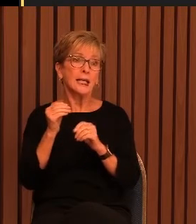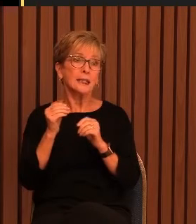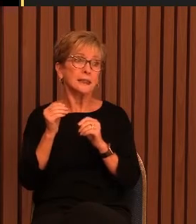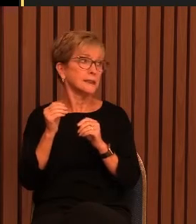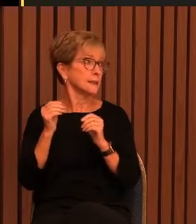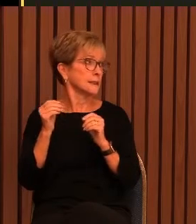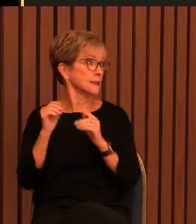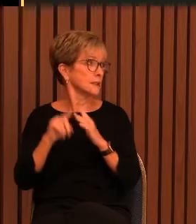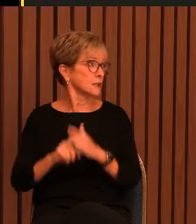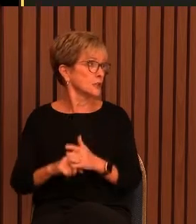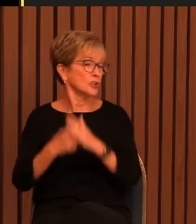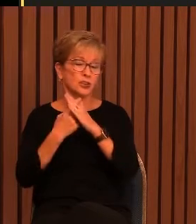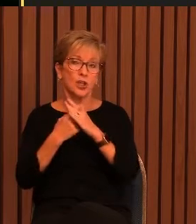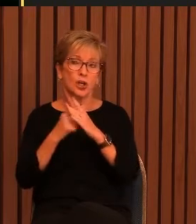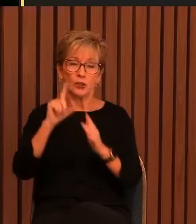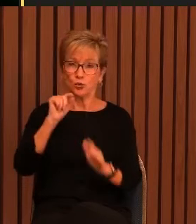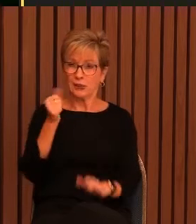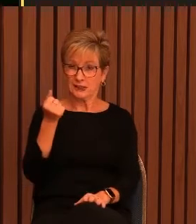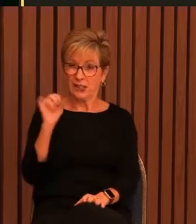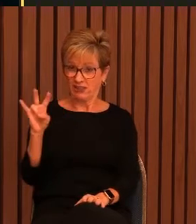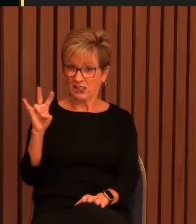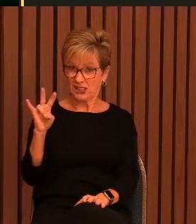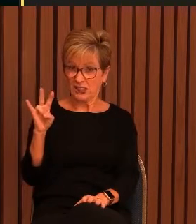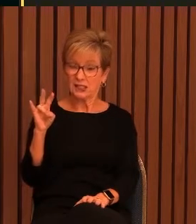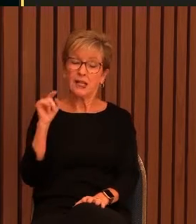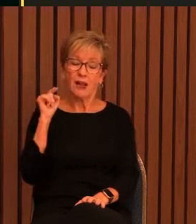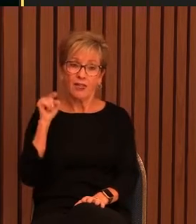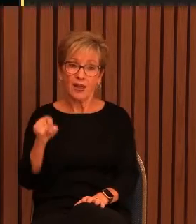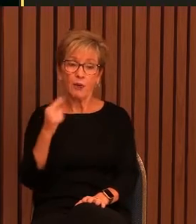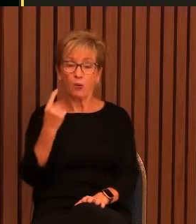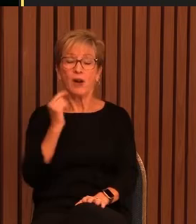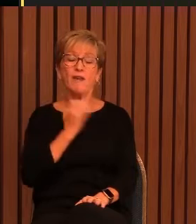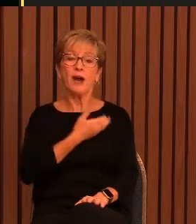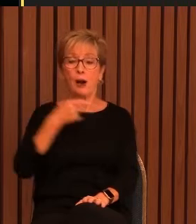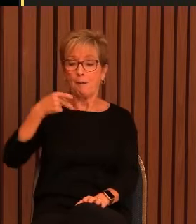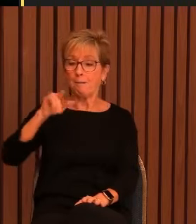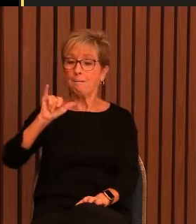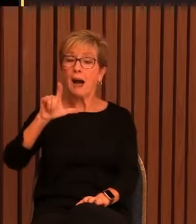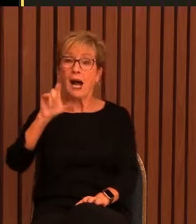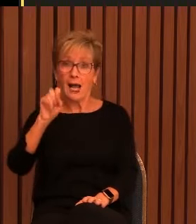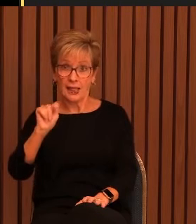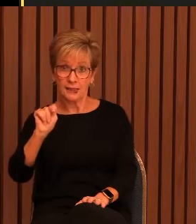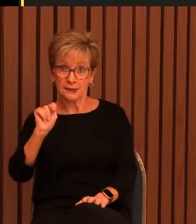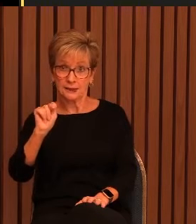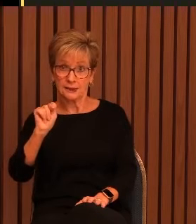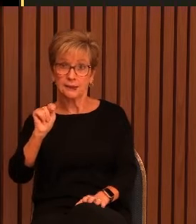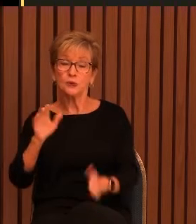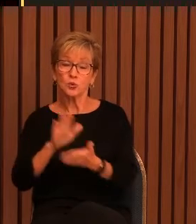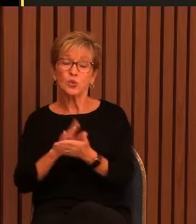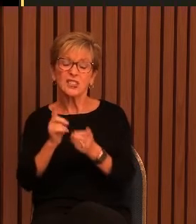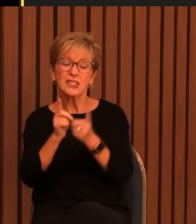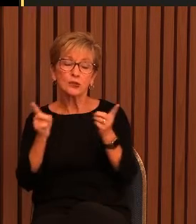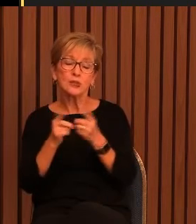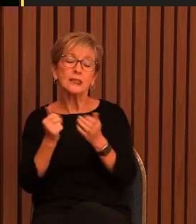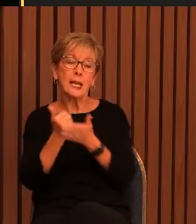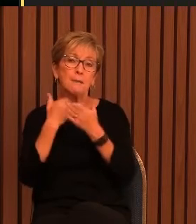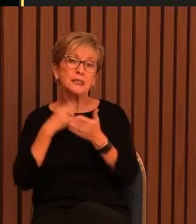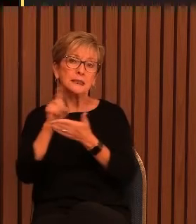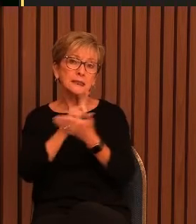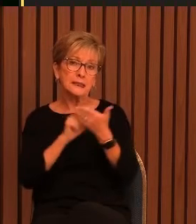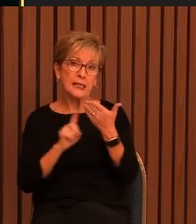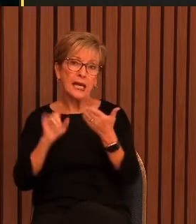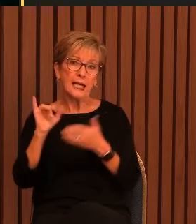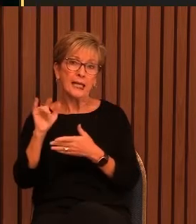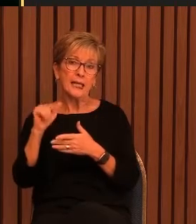and that was started in 2017, they were one of our pilot districts. They were one of the districts that helped us design the